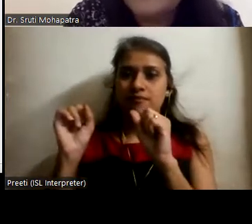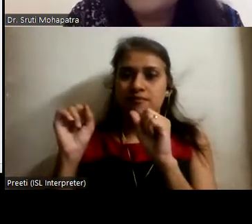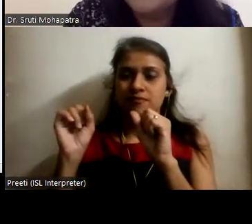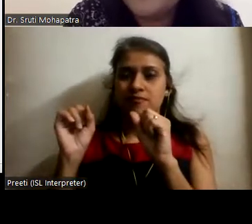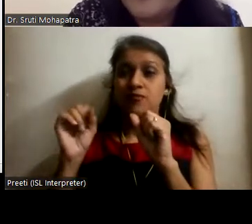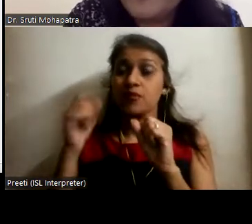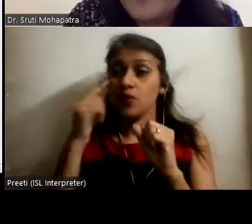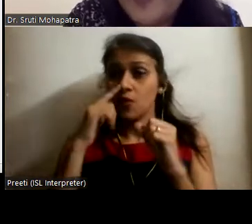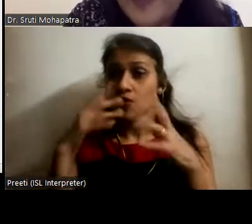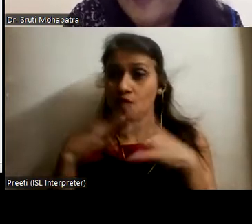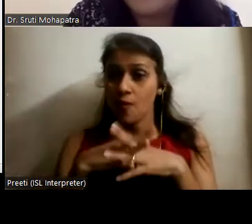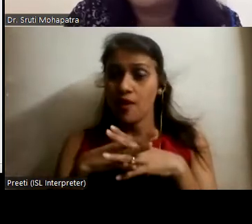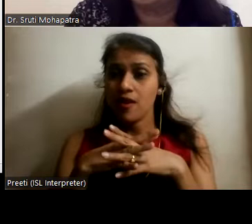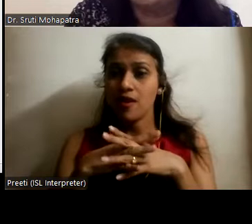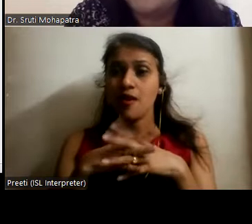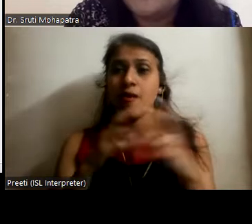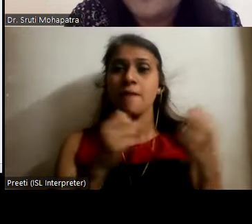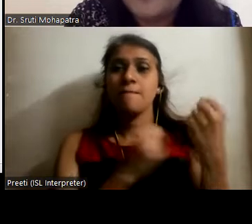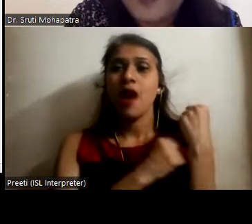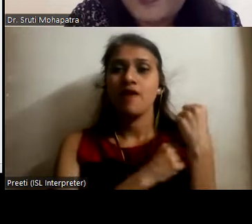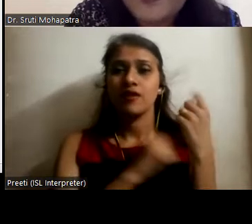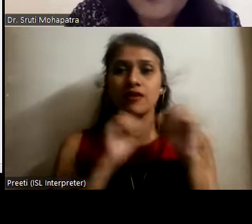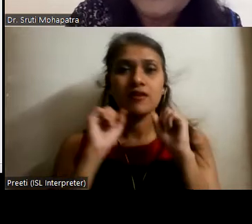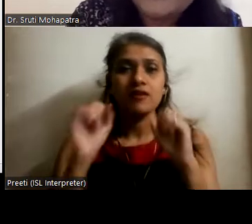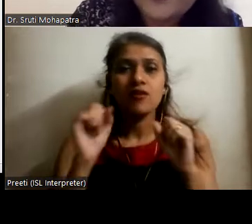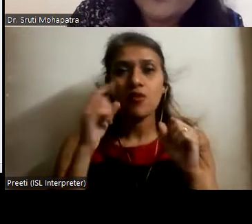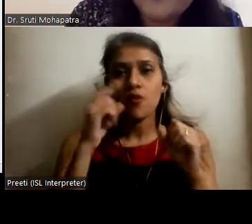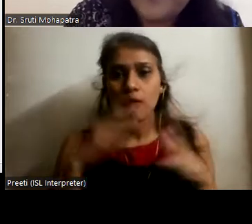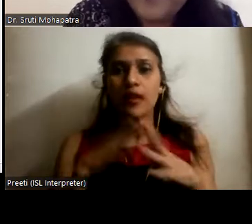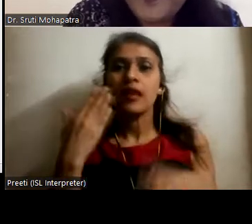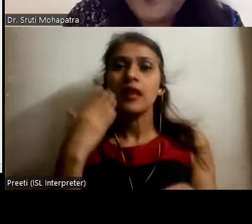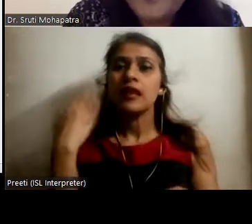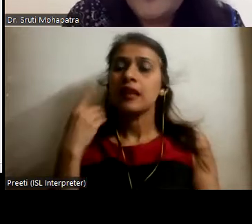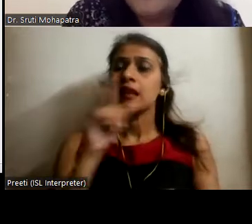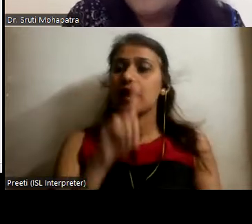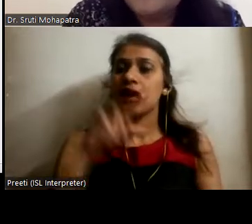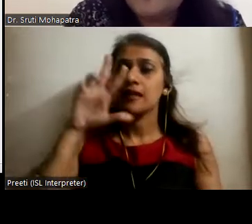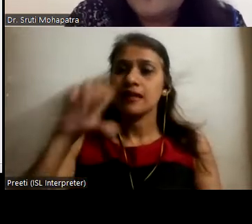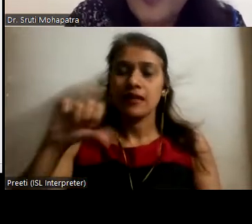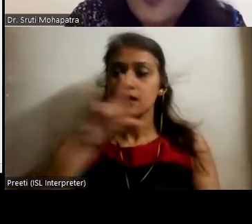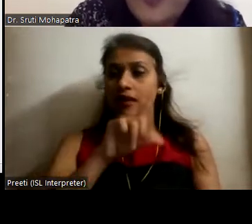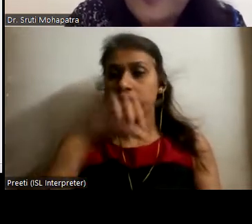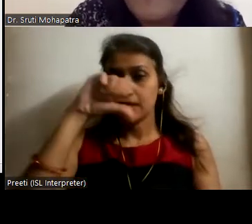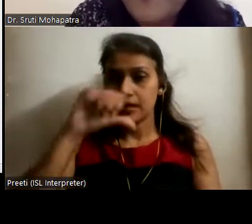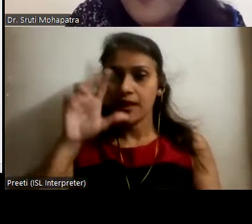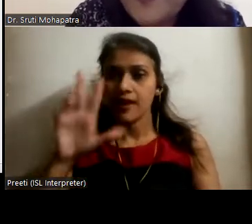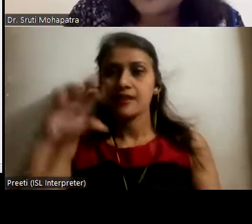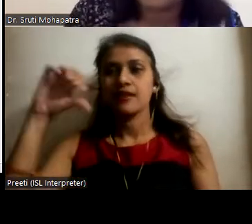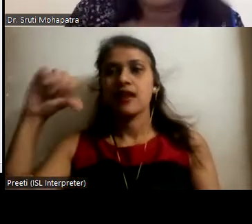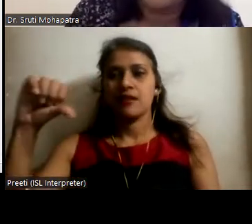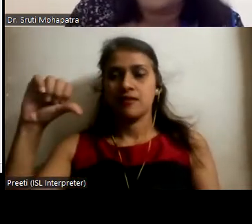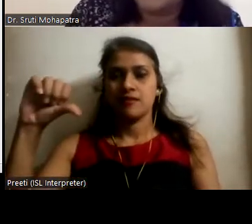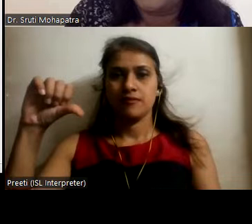by Kimberly Crenshaw in the year 1989. So, what did the